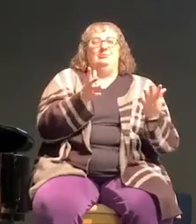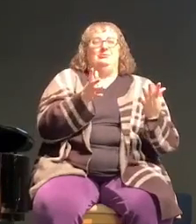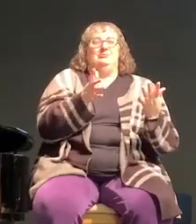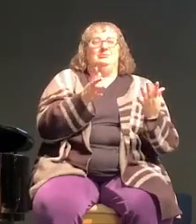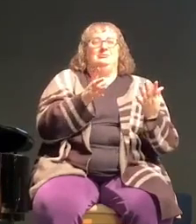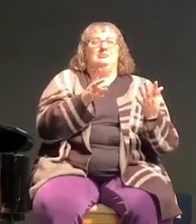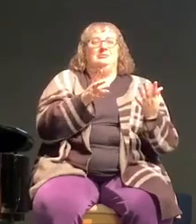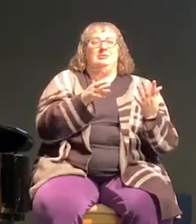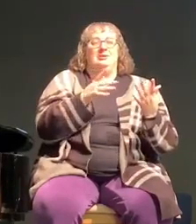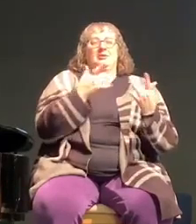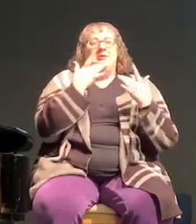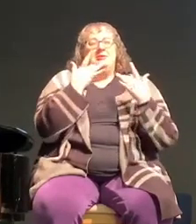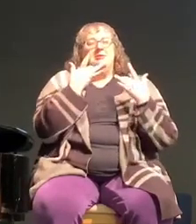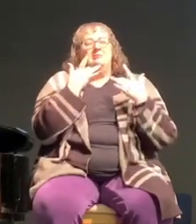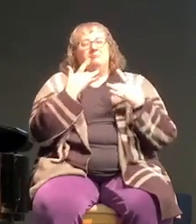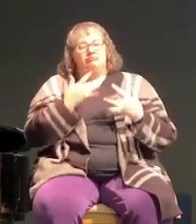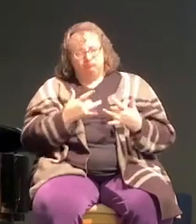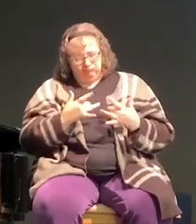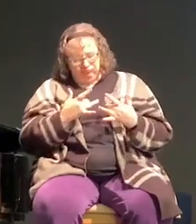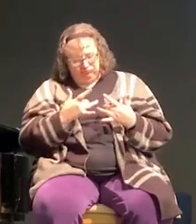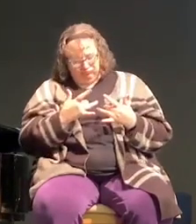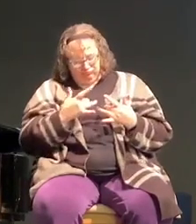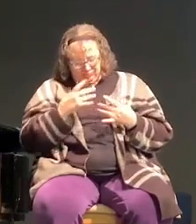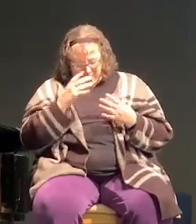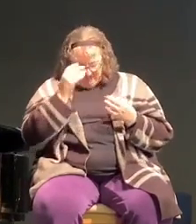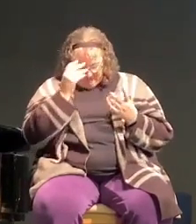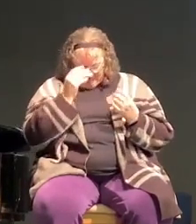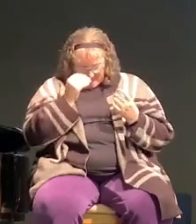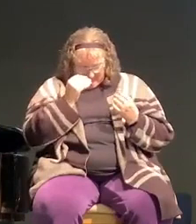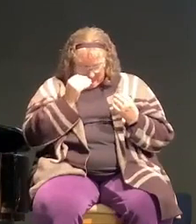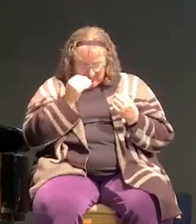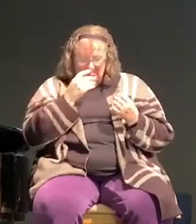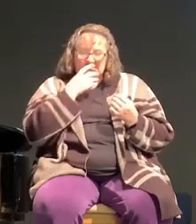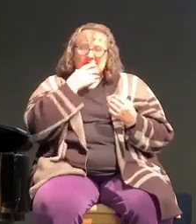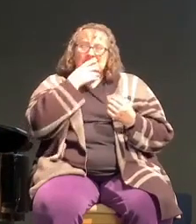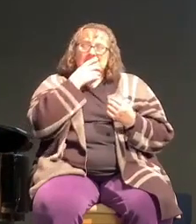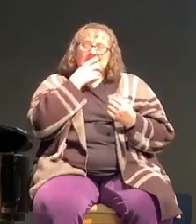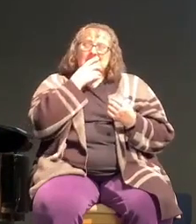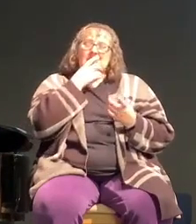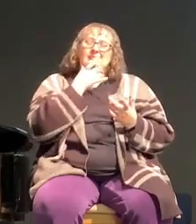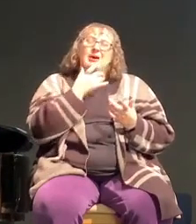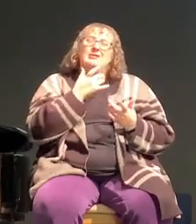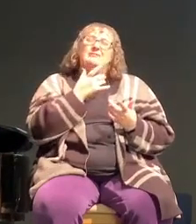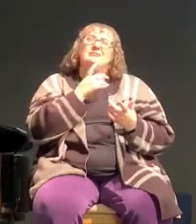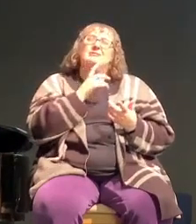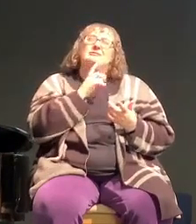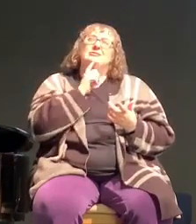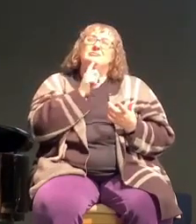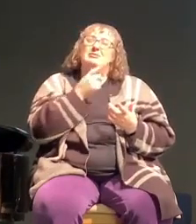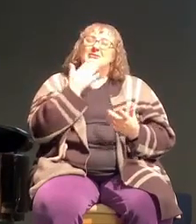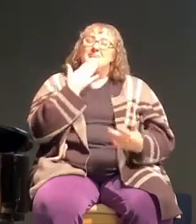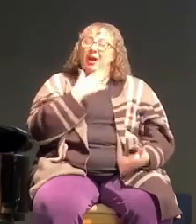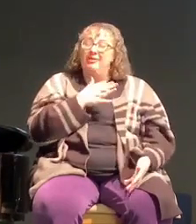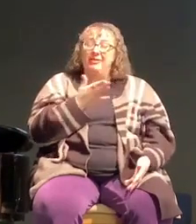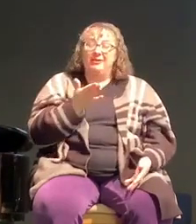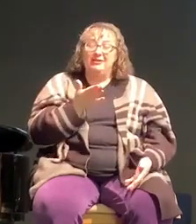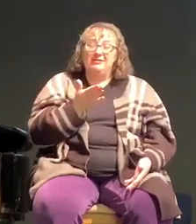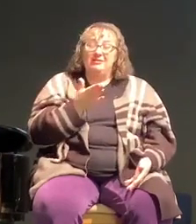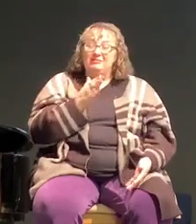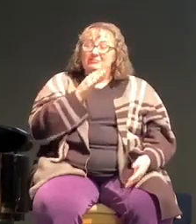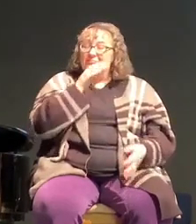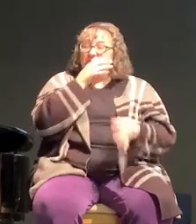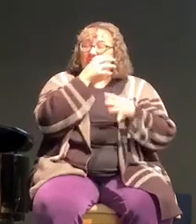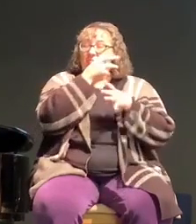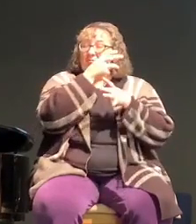really was bringing me down. And I just started thinking, well, is this really a bad thing that I